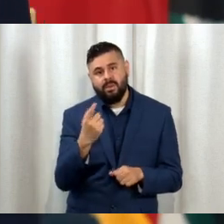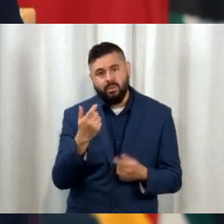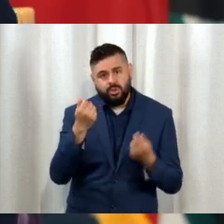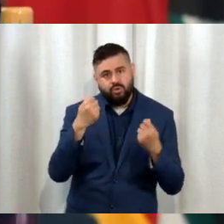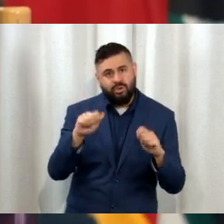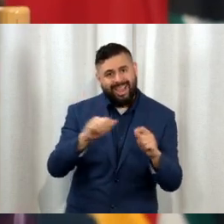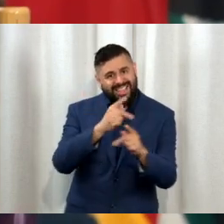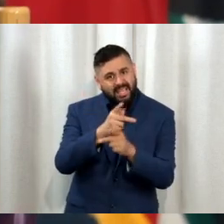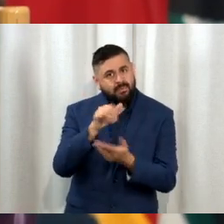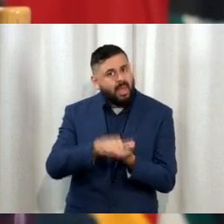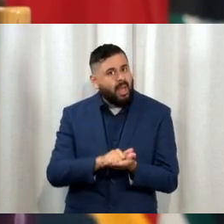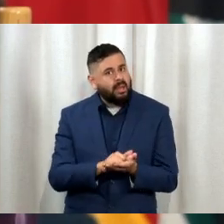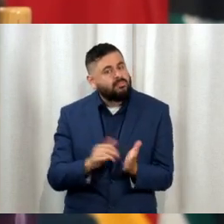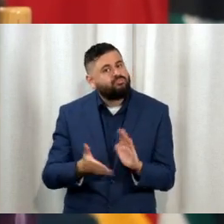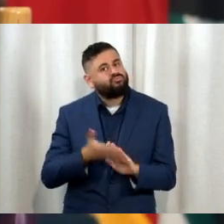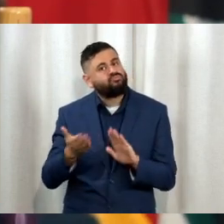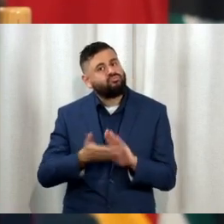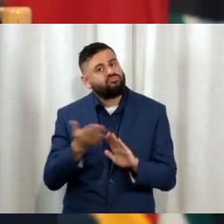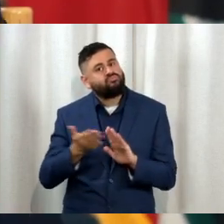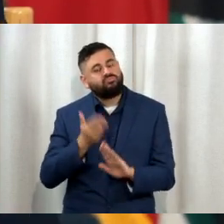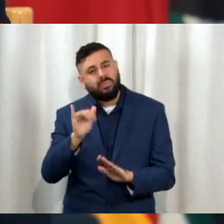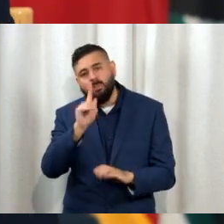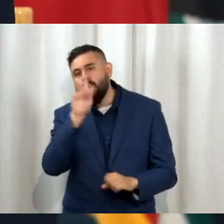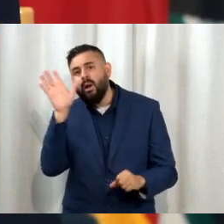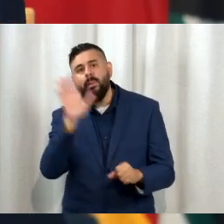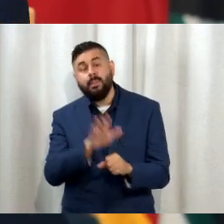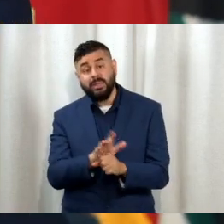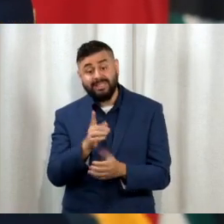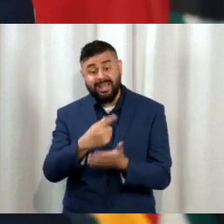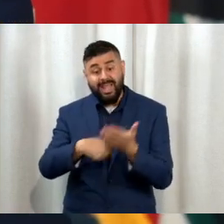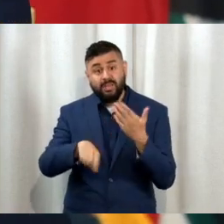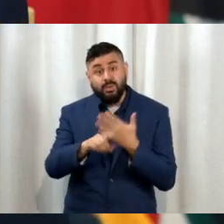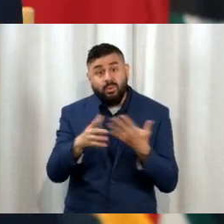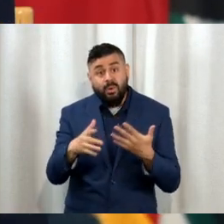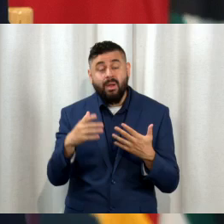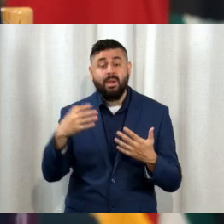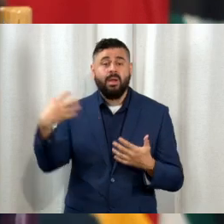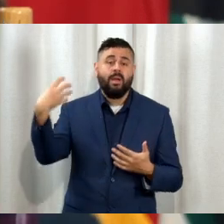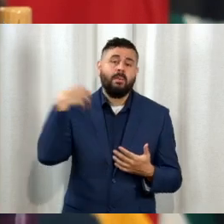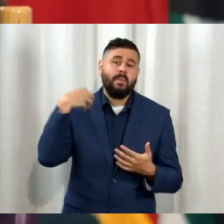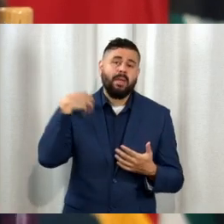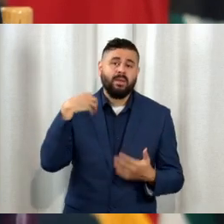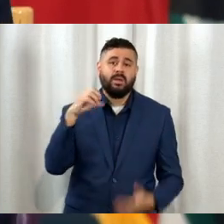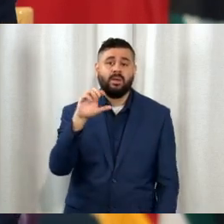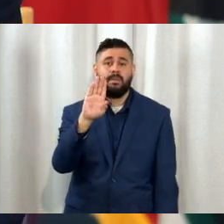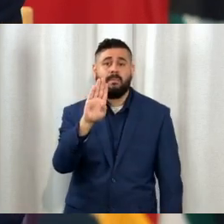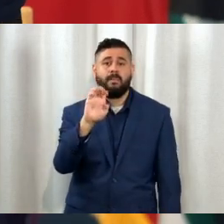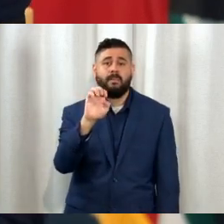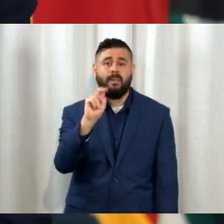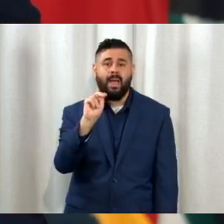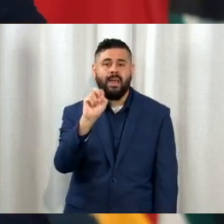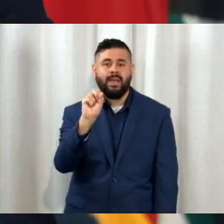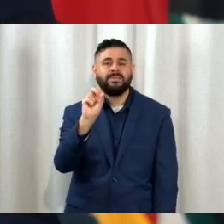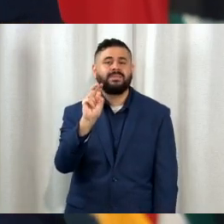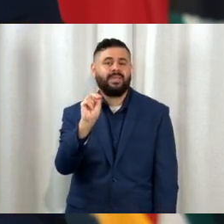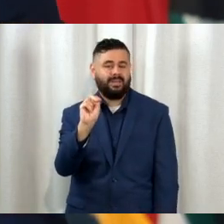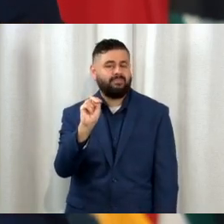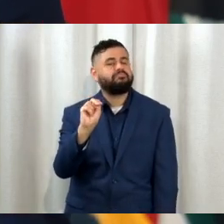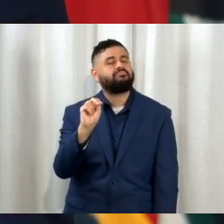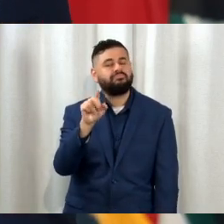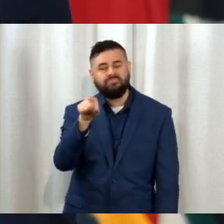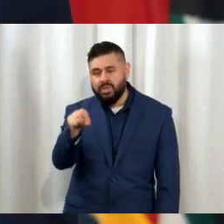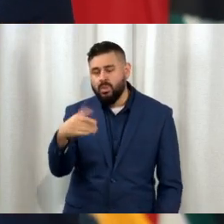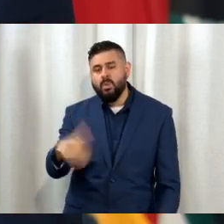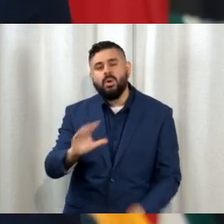try to keep that commitment. Next week, we're going to have Commander Shalina Benson, who's doing some incredible work in